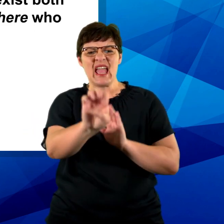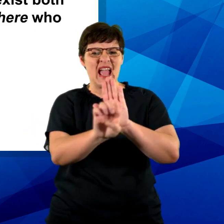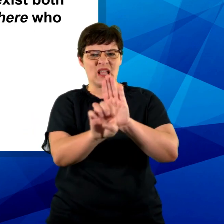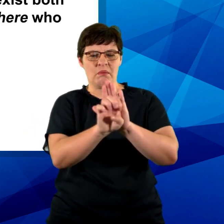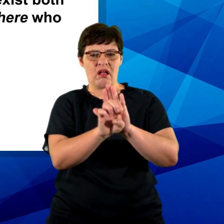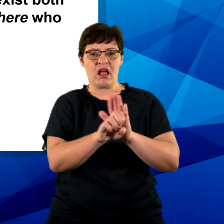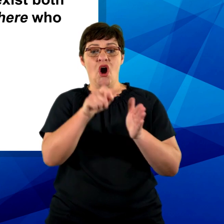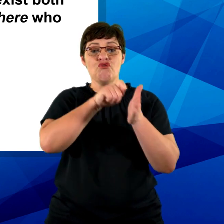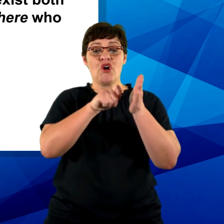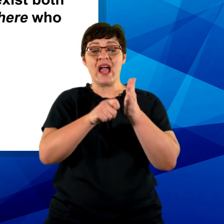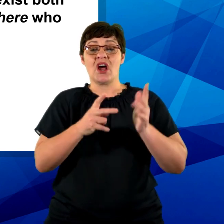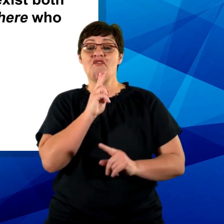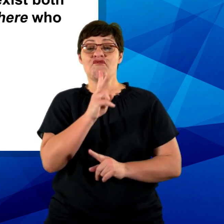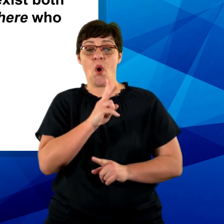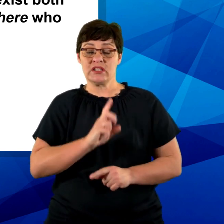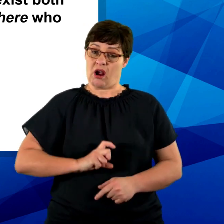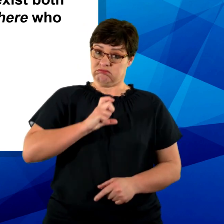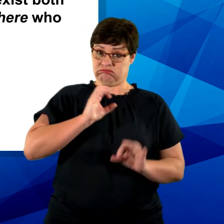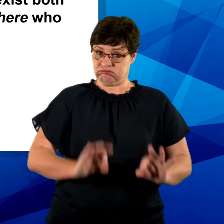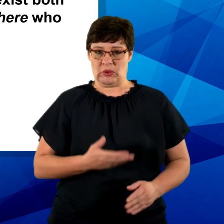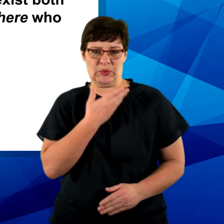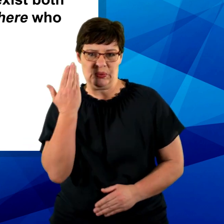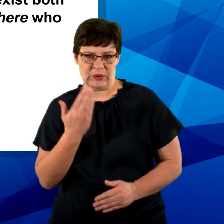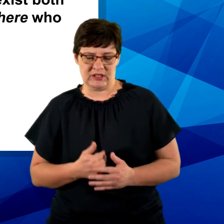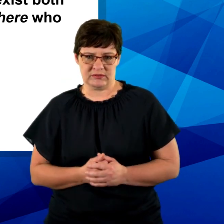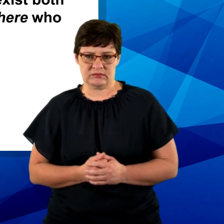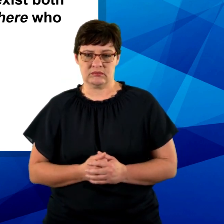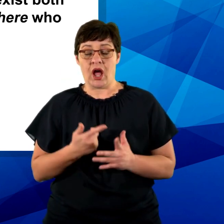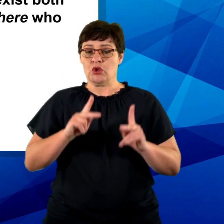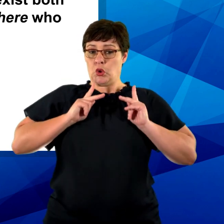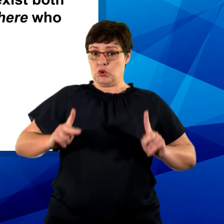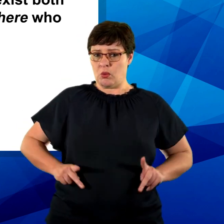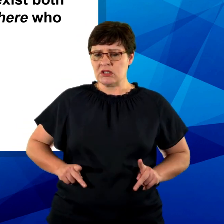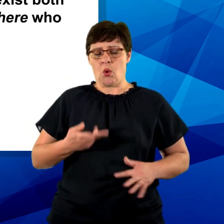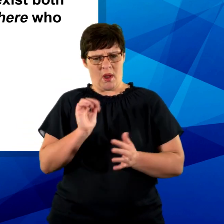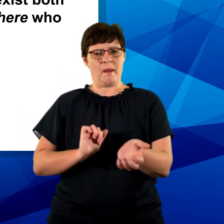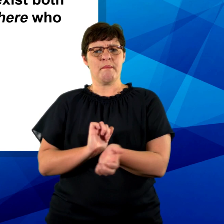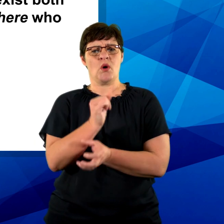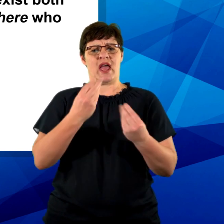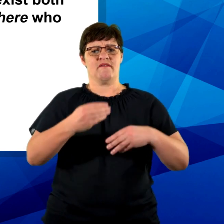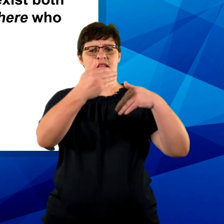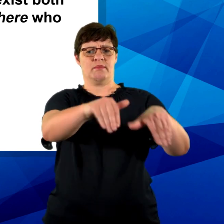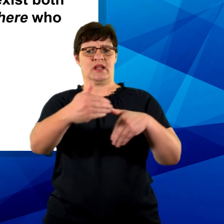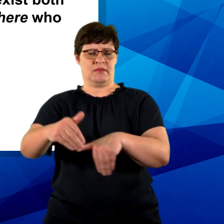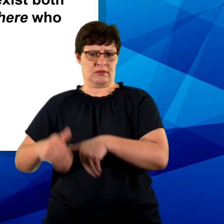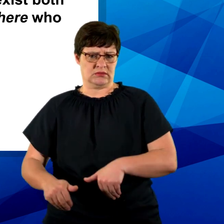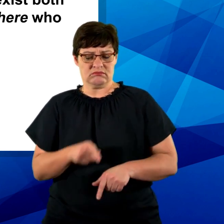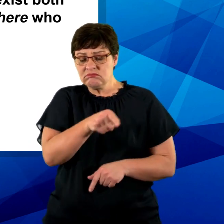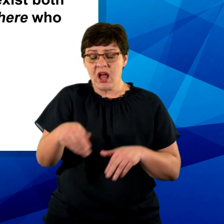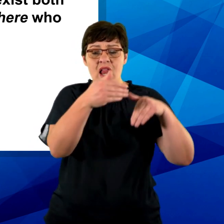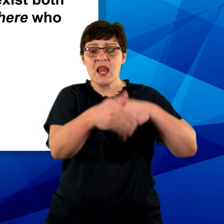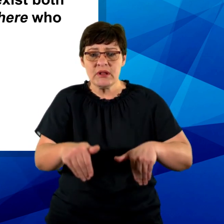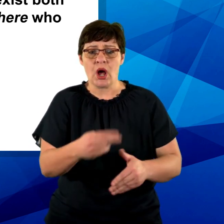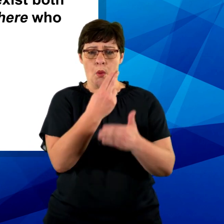where the voice of the writer is not convincing. As humans, we are bound to have limits. Those limits